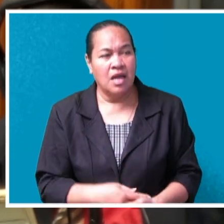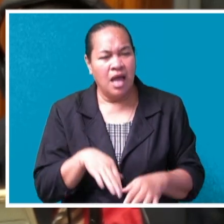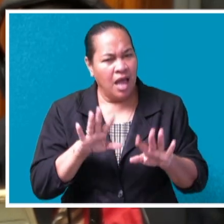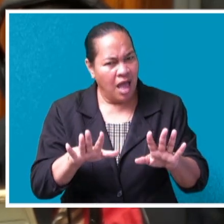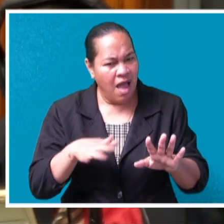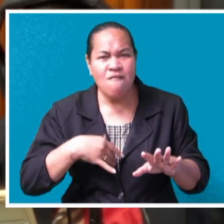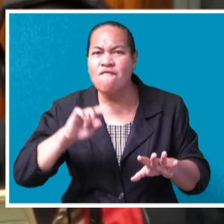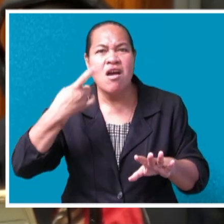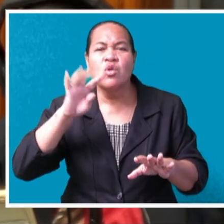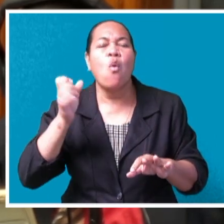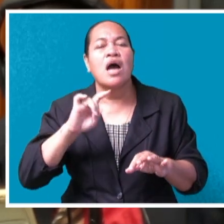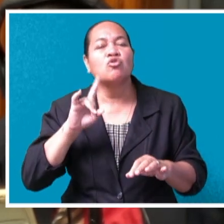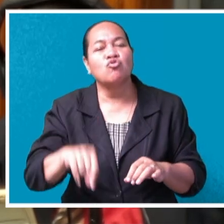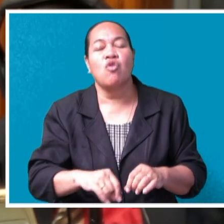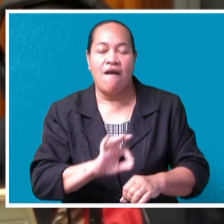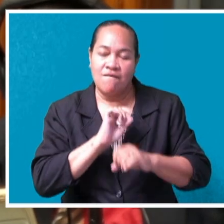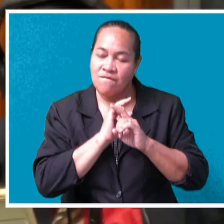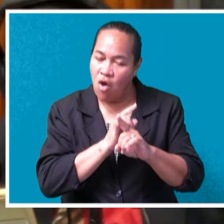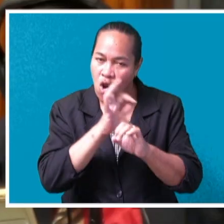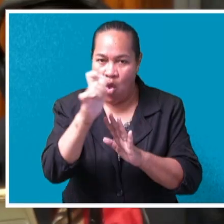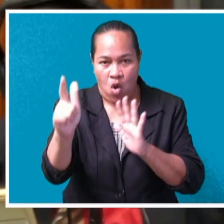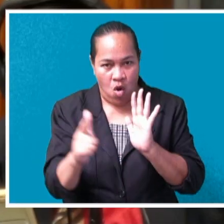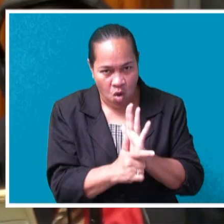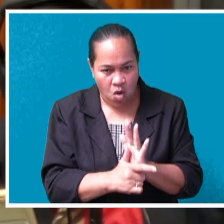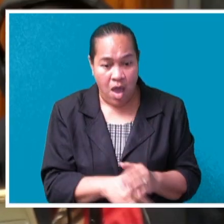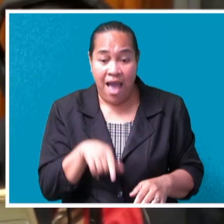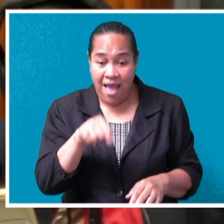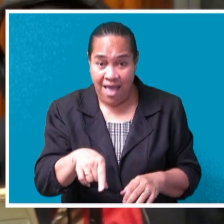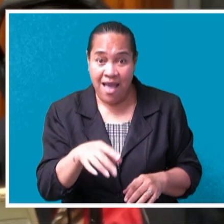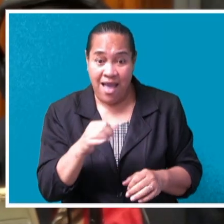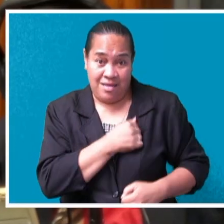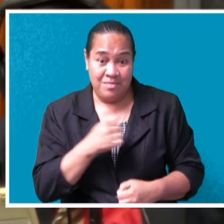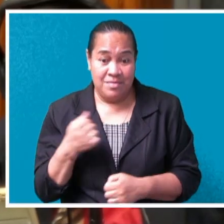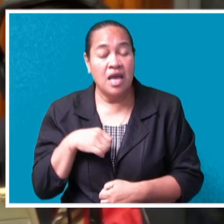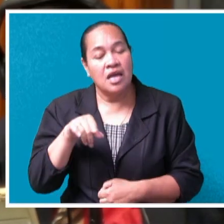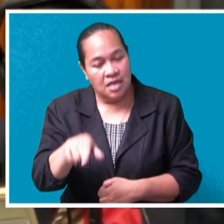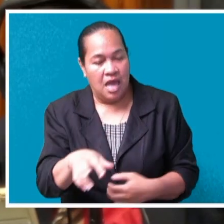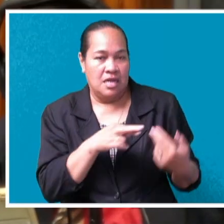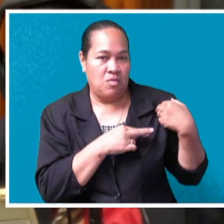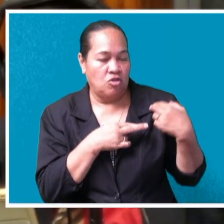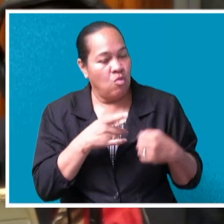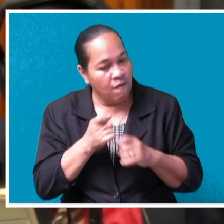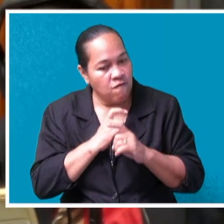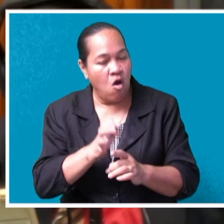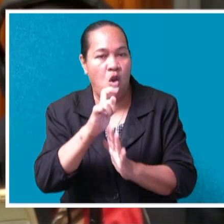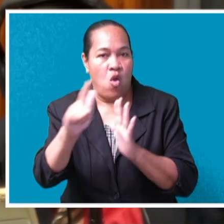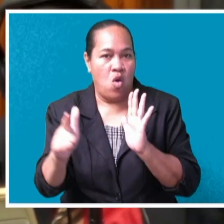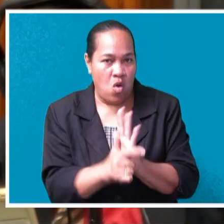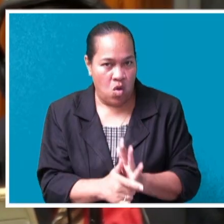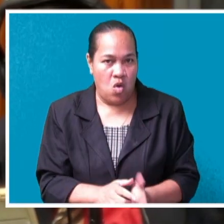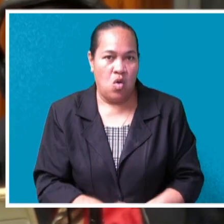do is to follow the law. And the RFMF, as an institution, is going to follow the law, Honorable Speaker, and I just want